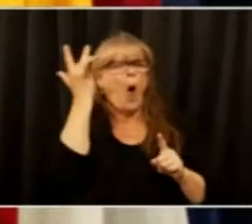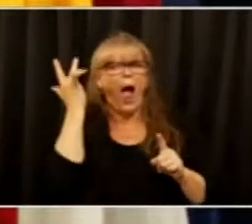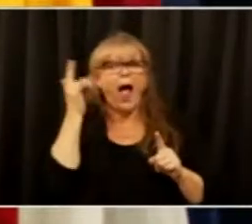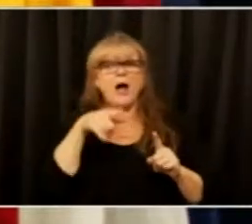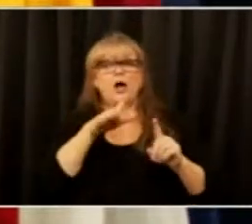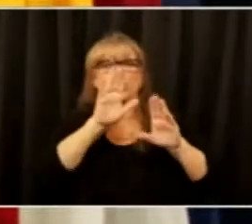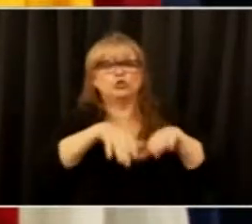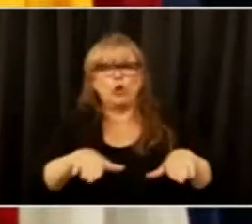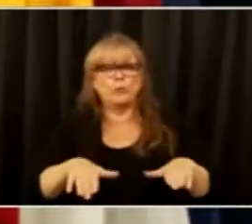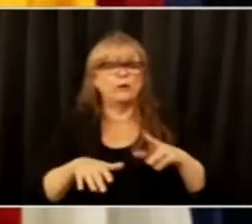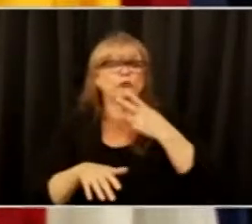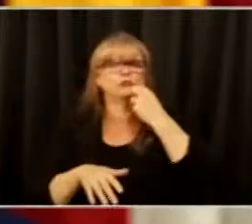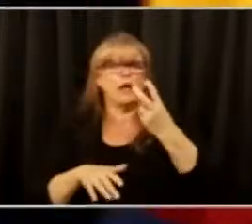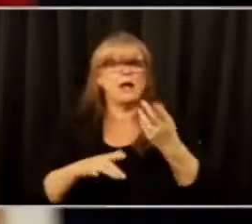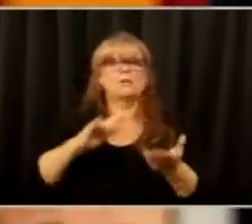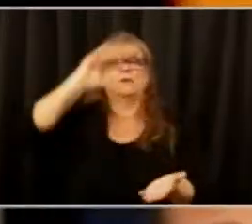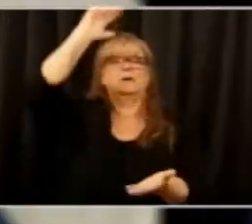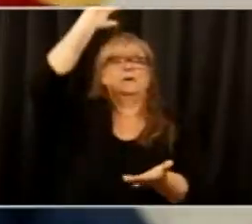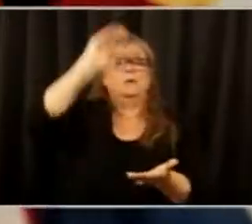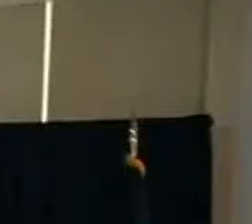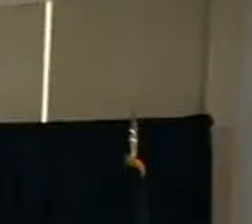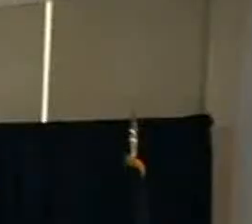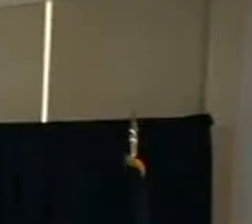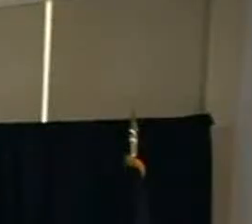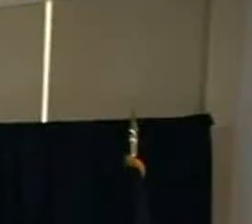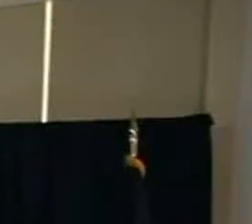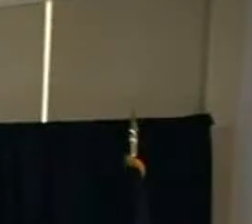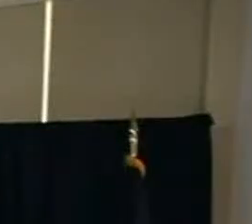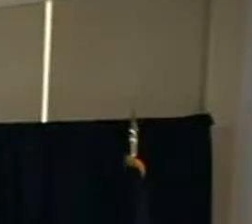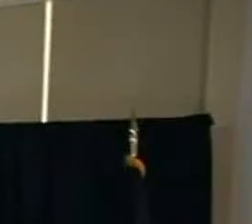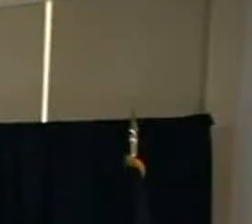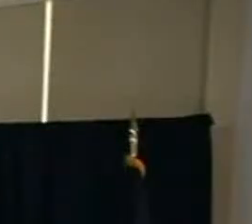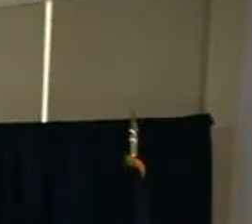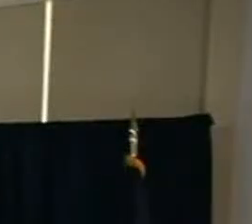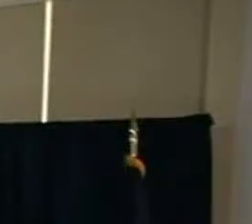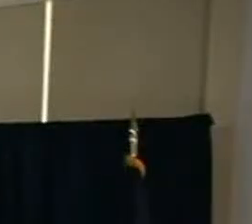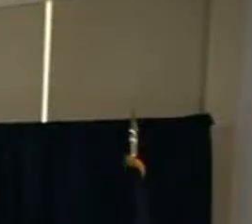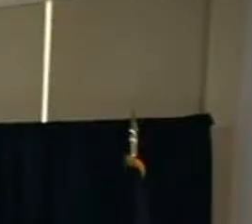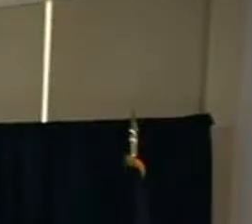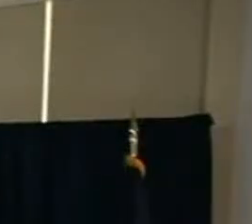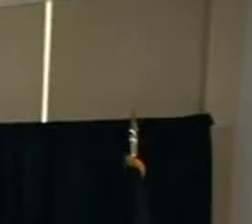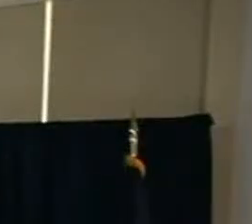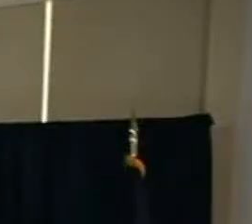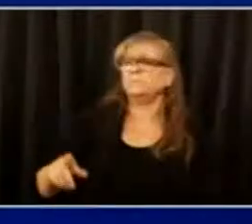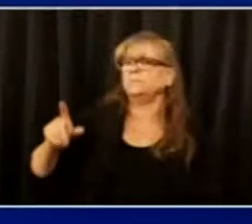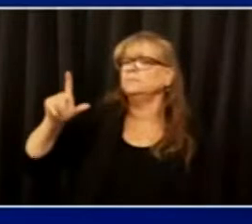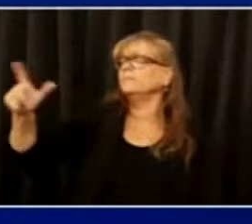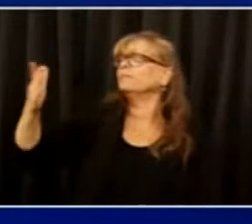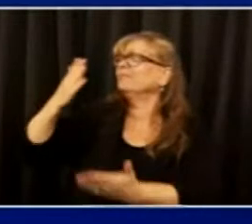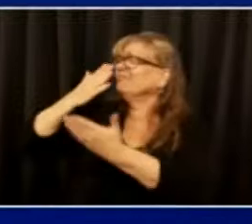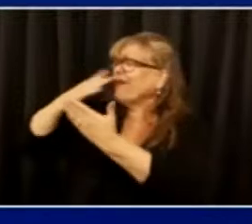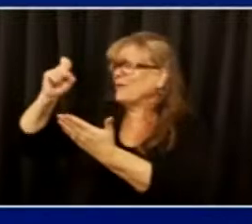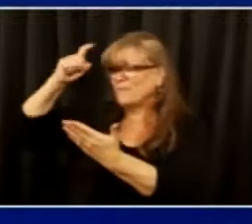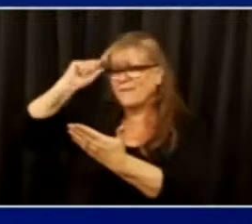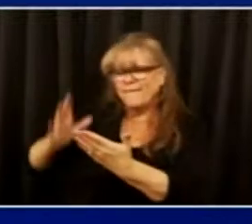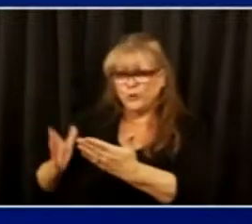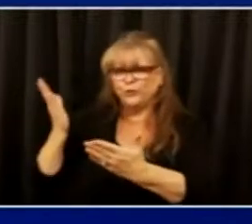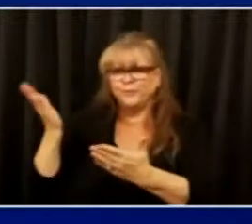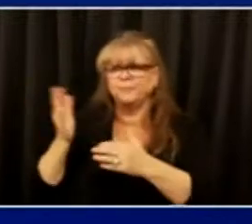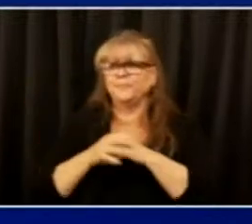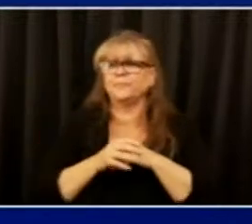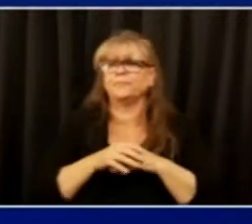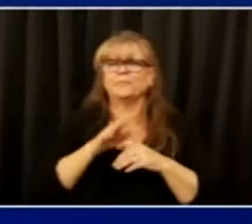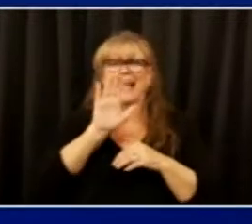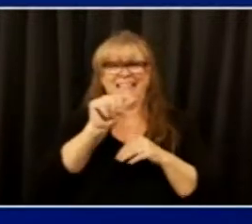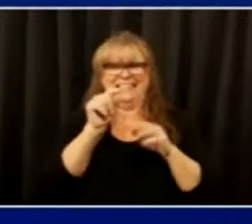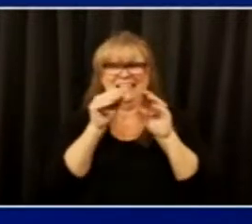sure to get them vaccinated quickly? Thanks, Governor. Well, I think it's really worth us taking a moment to think about the